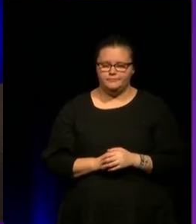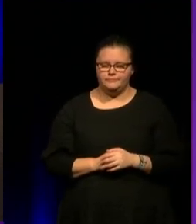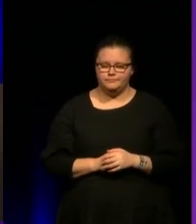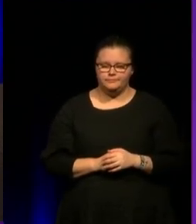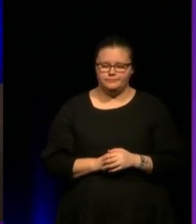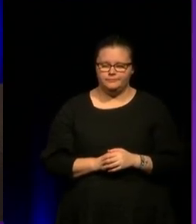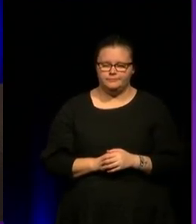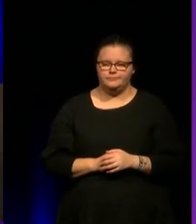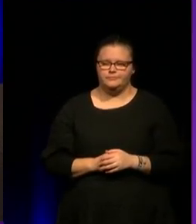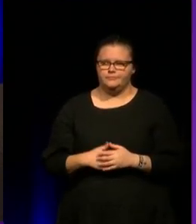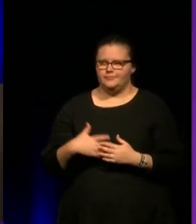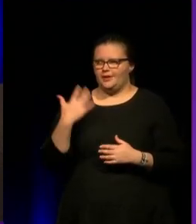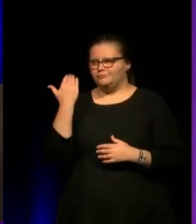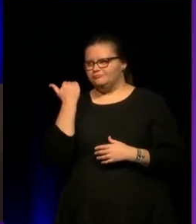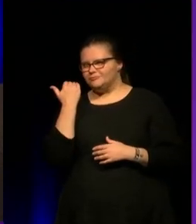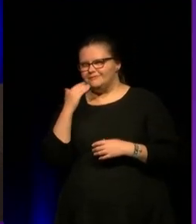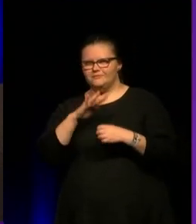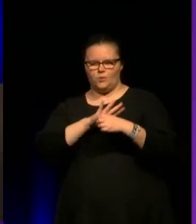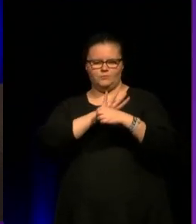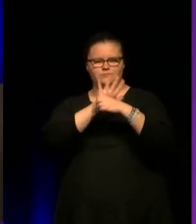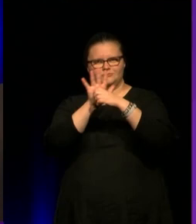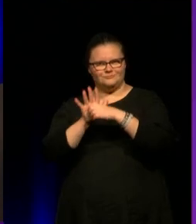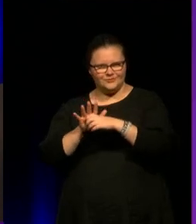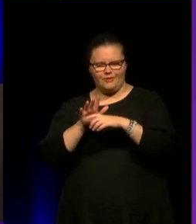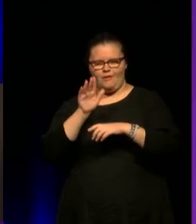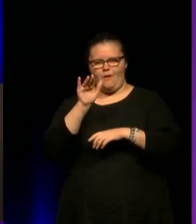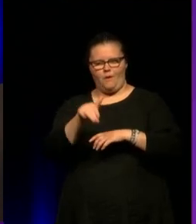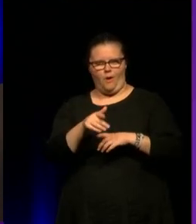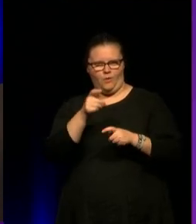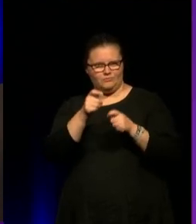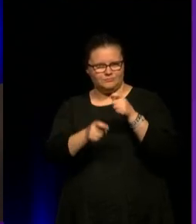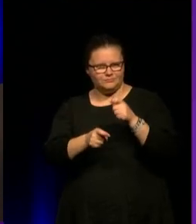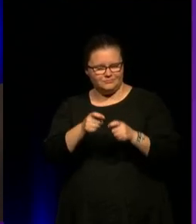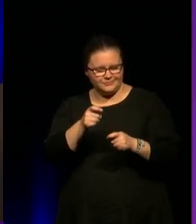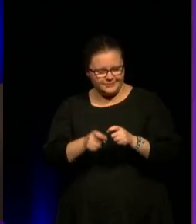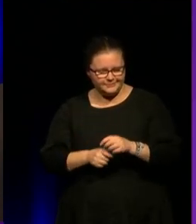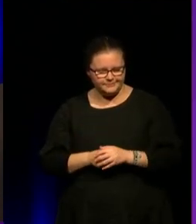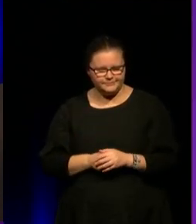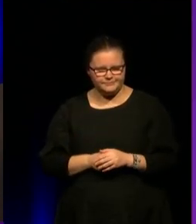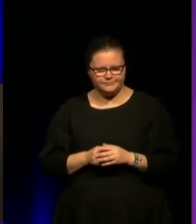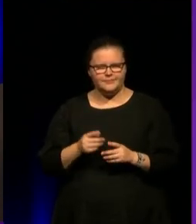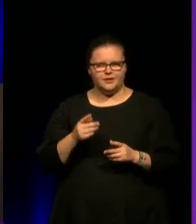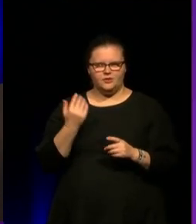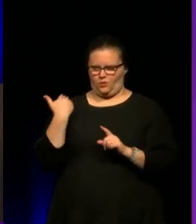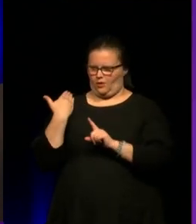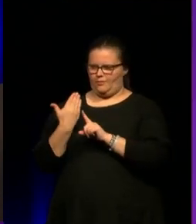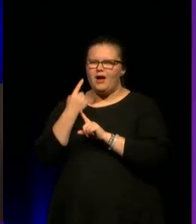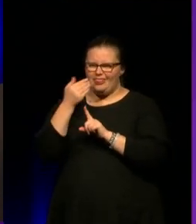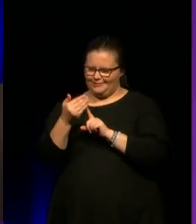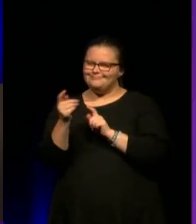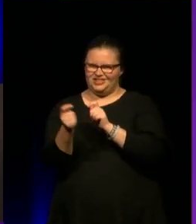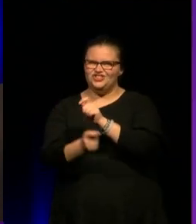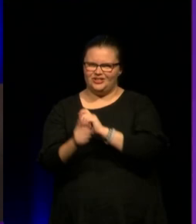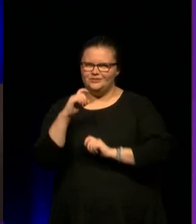of late around the home COVID test, Australia to date at least, and I think this is going to change going forward, but Australia to